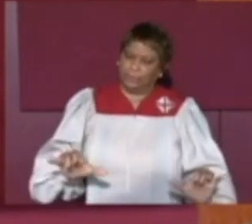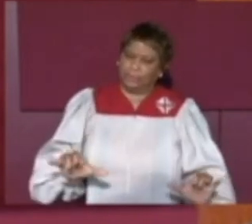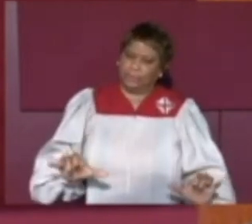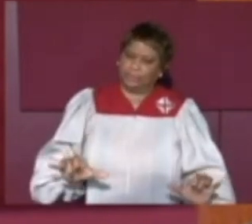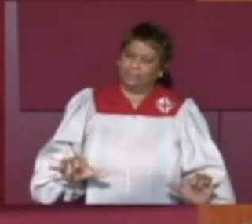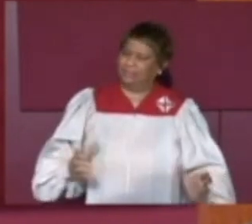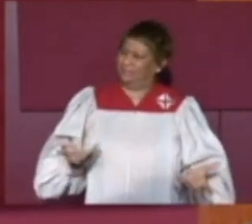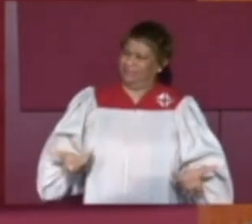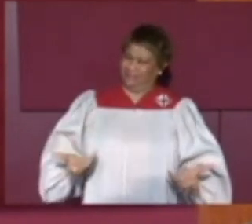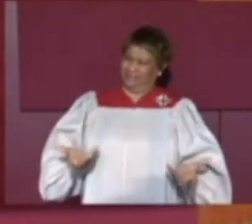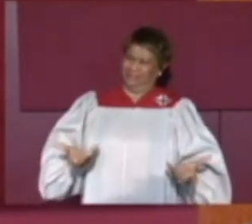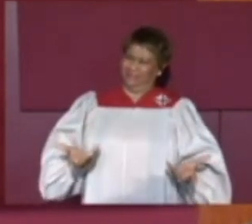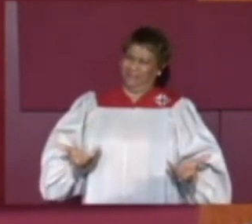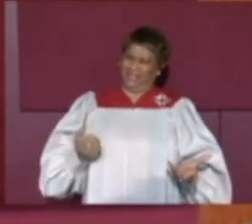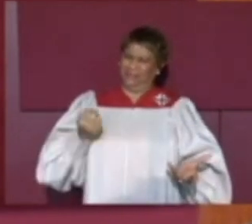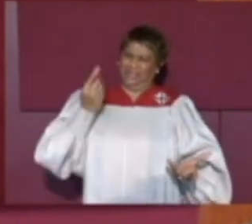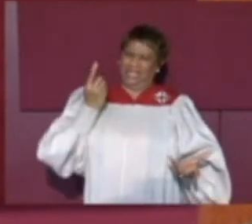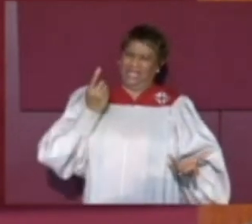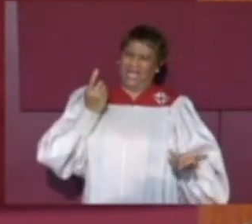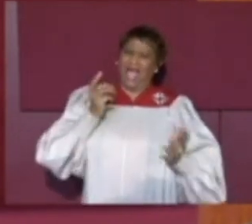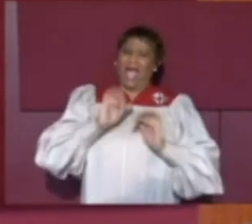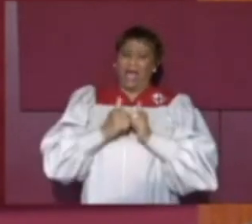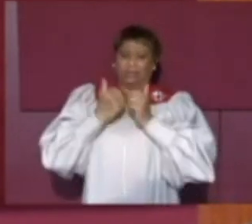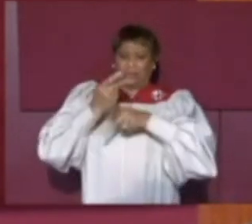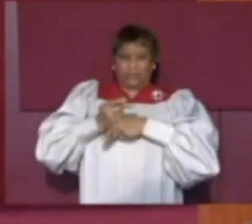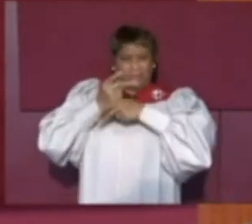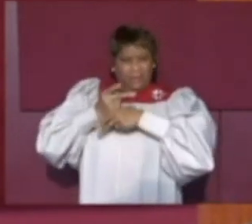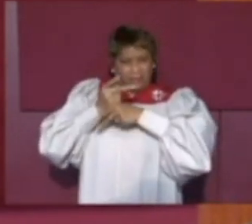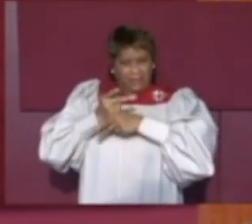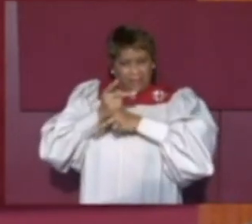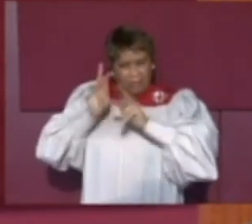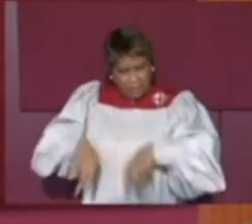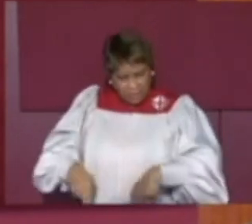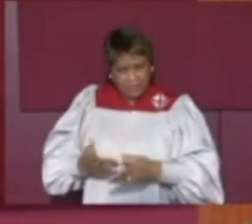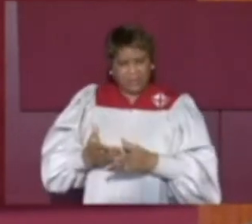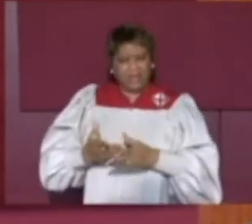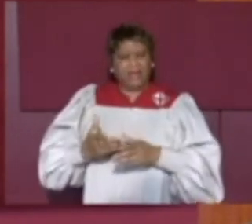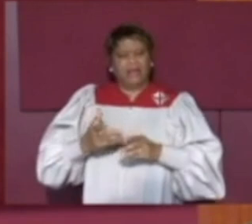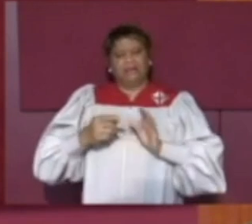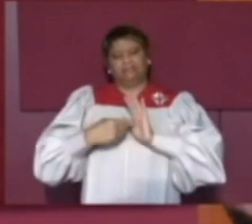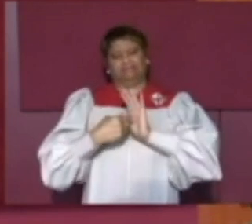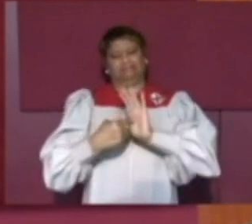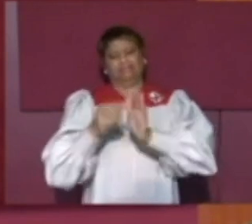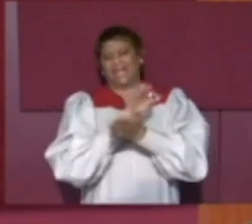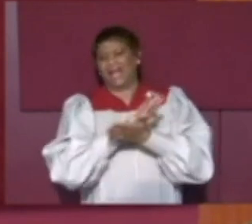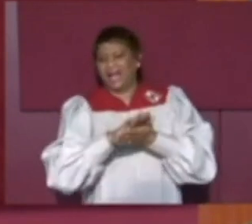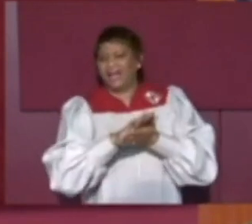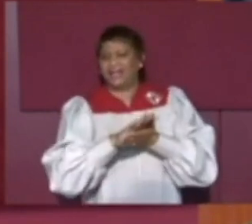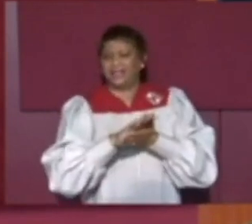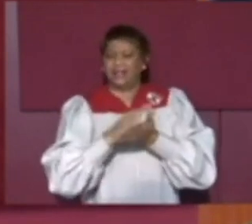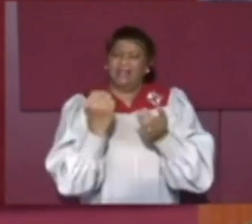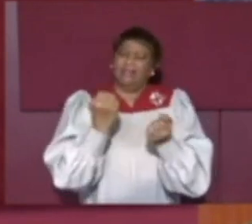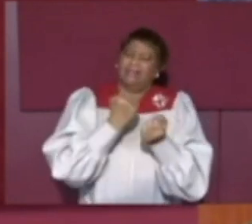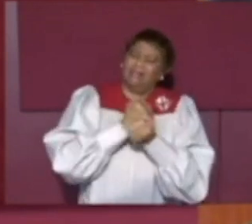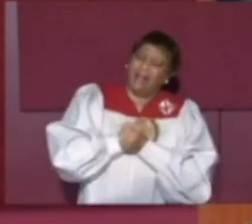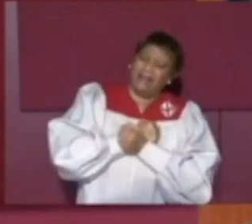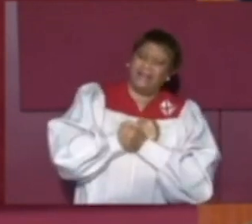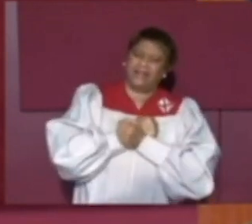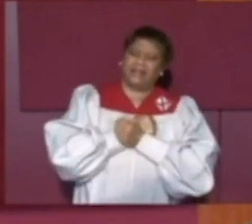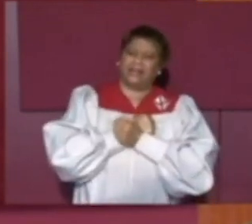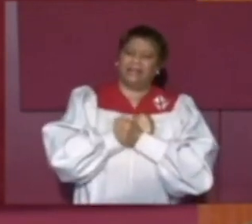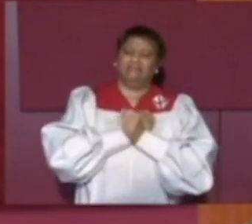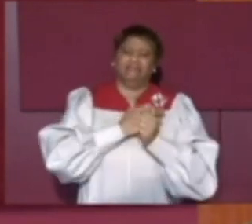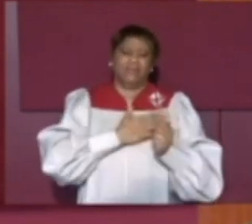I don't understand that you don't understand how to treat them. You just be kind. You be loving. You